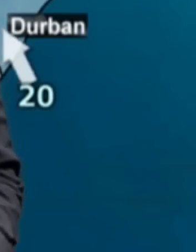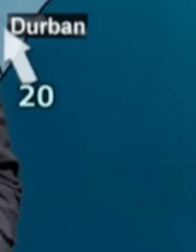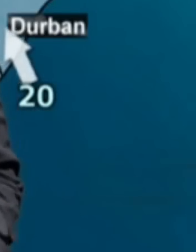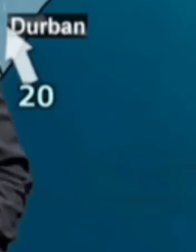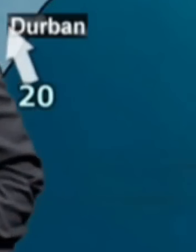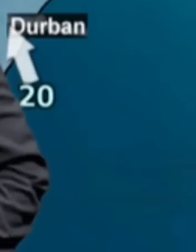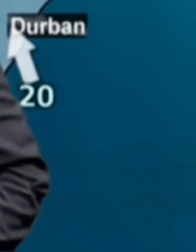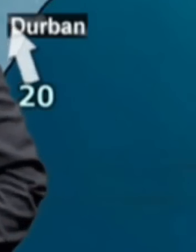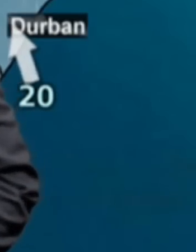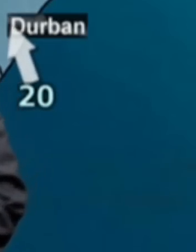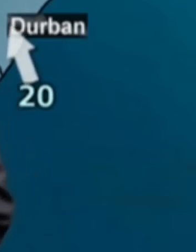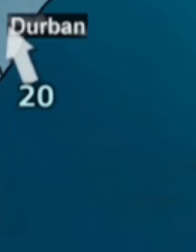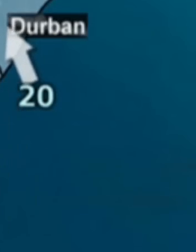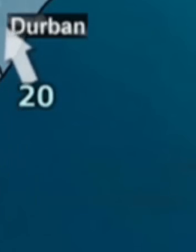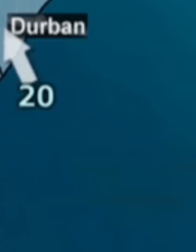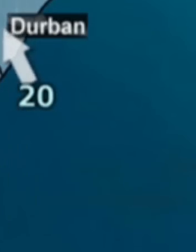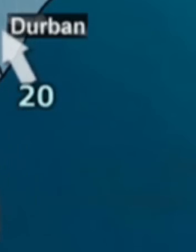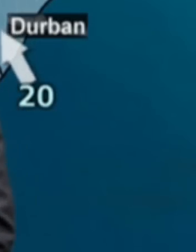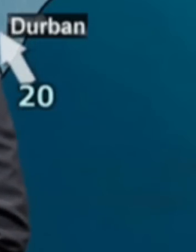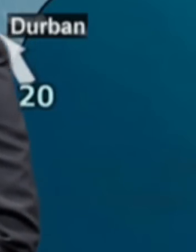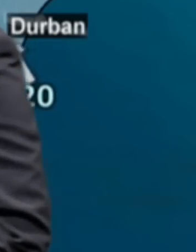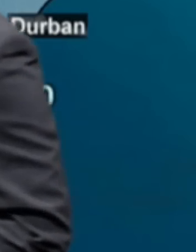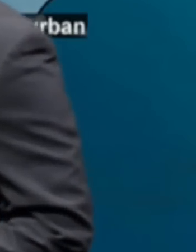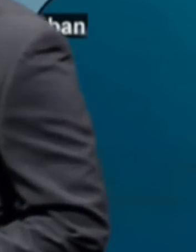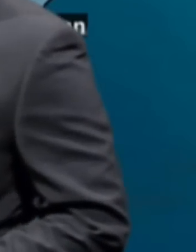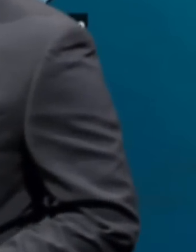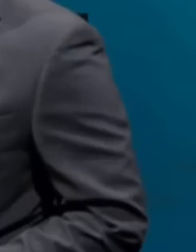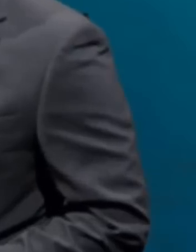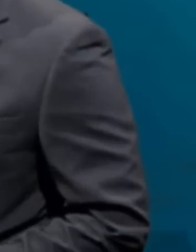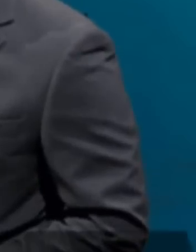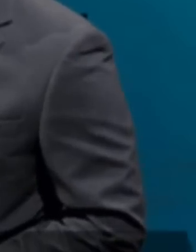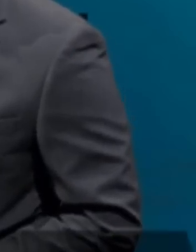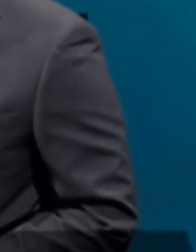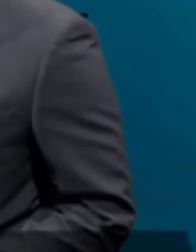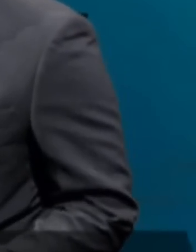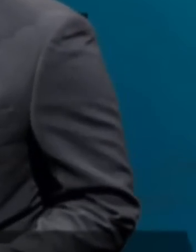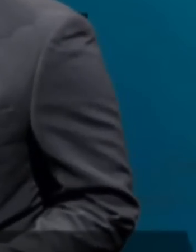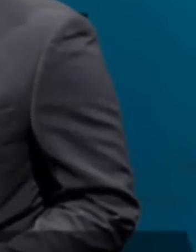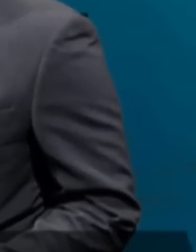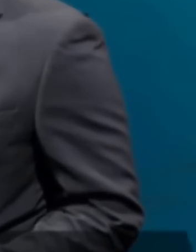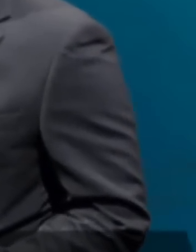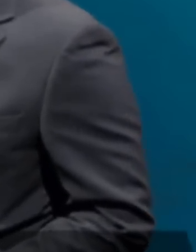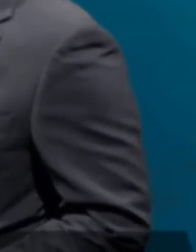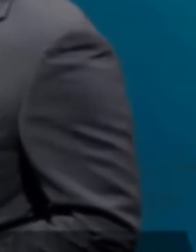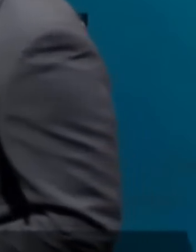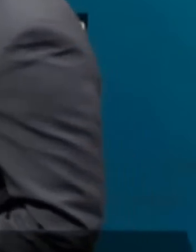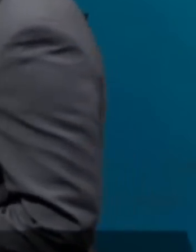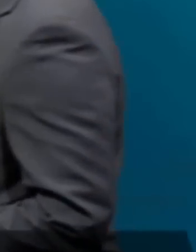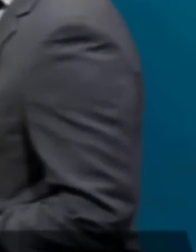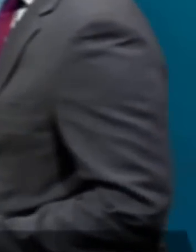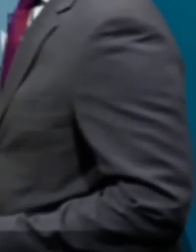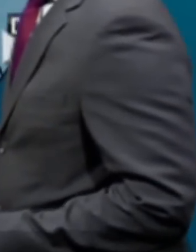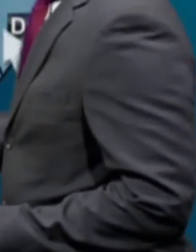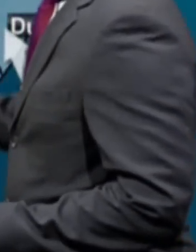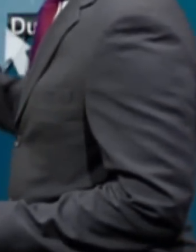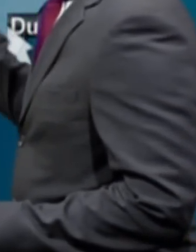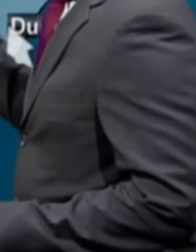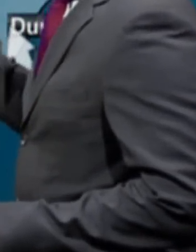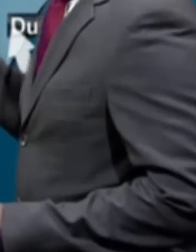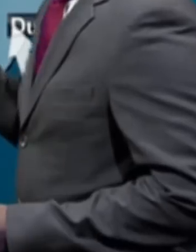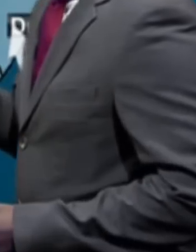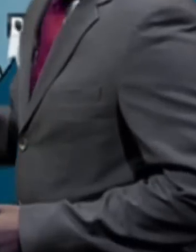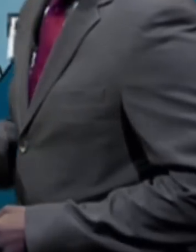Jamme ke le popa bui madima sabli pansetsa shibilana ka kapal bo tla ka karo kapa prima e te fela marumona le mani para shibila hona ka ro kapa shabela nyolo